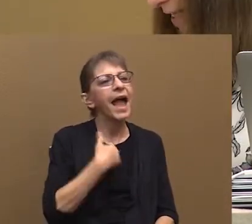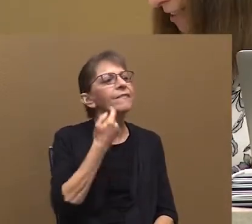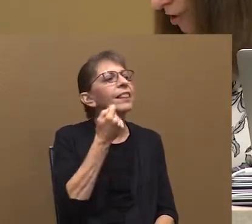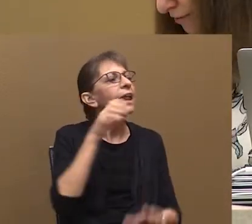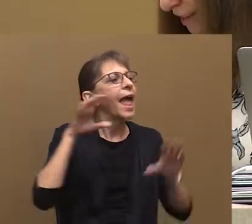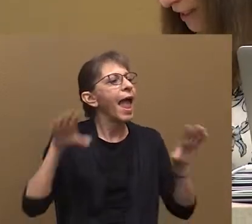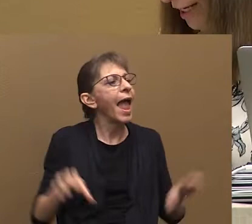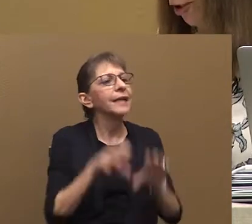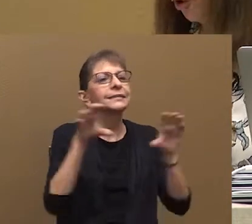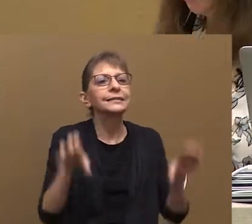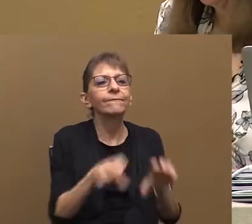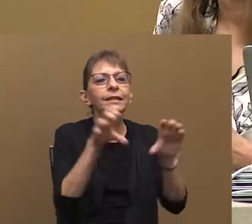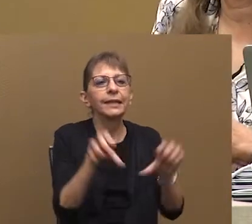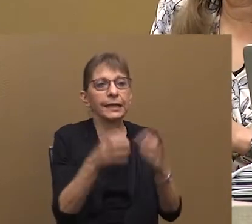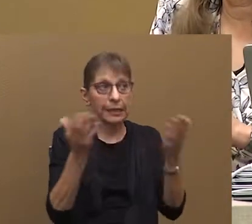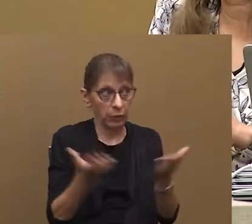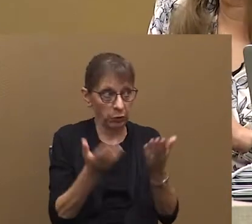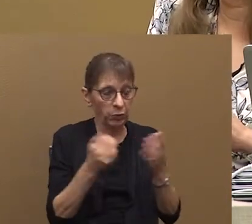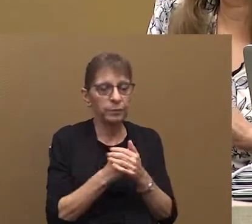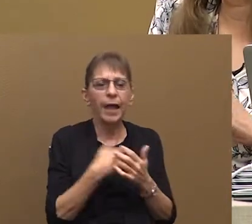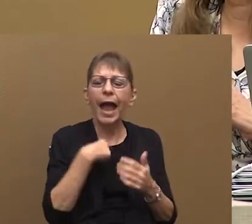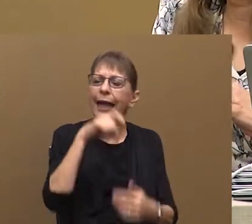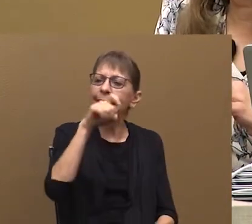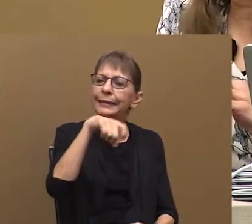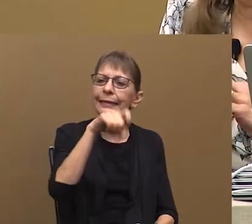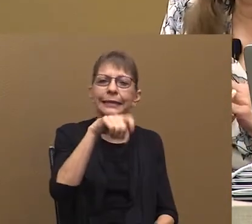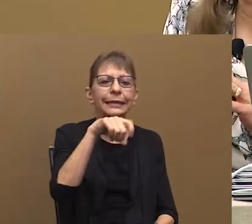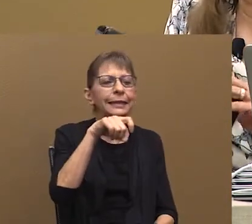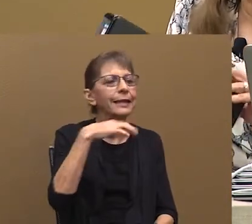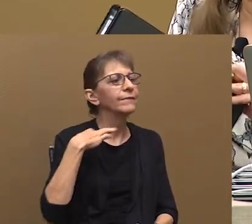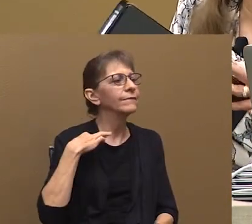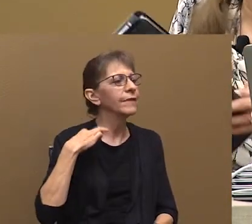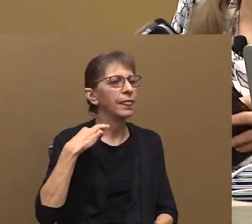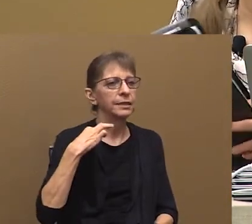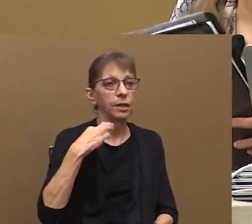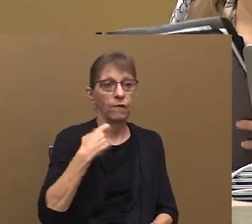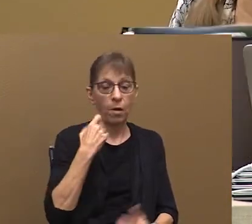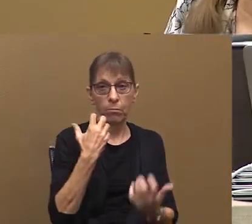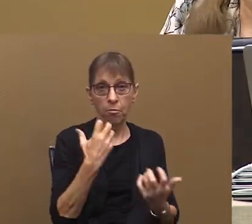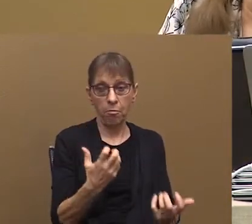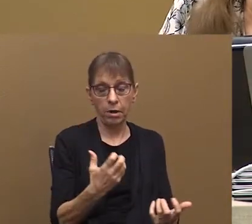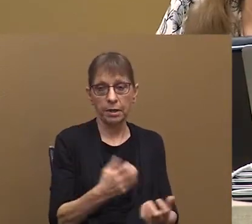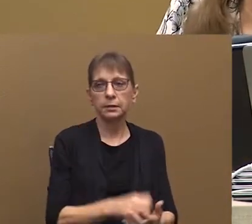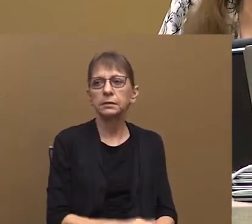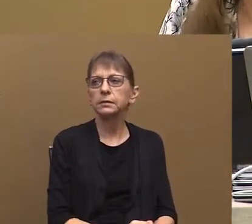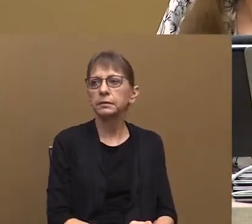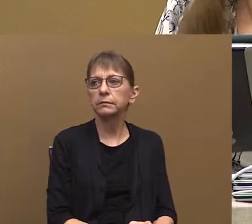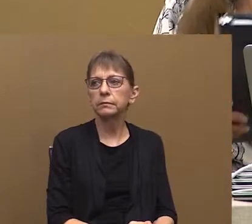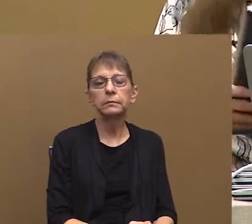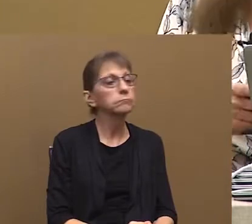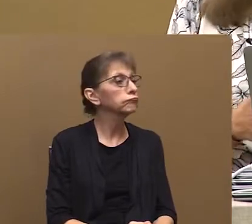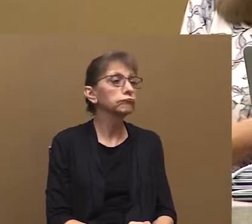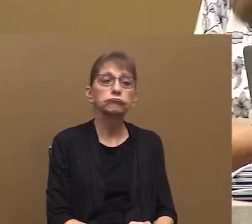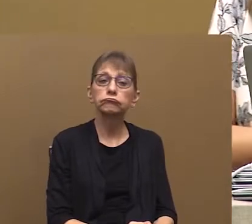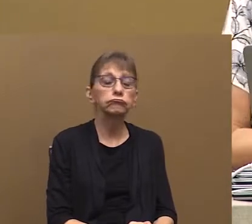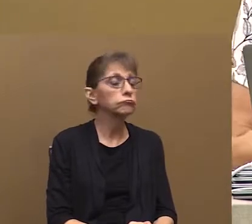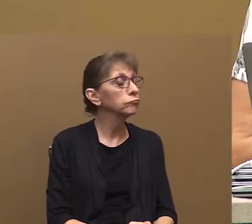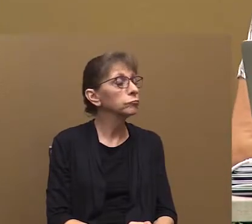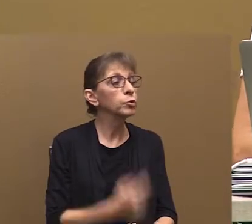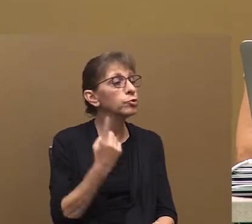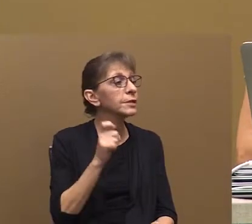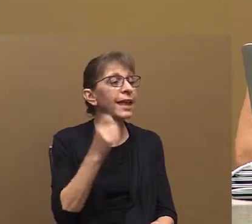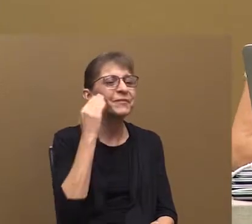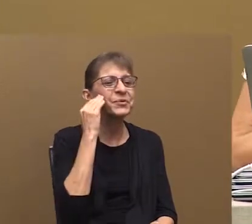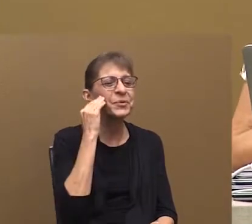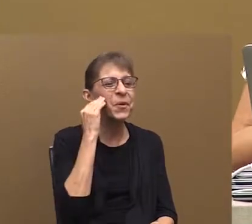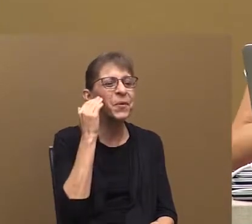little activity here, and I need a volunteer from the audience. All you have to